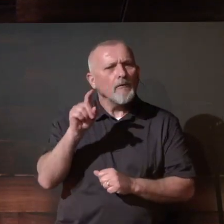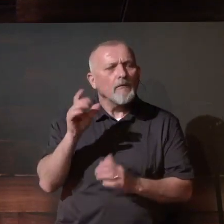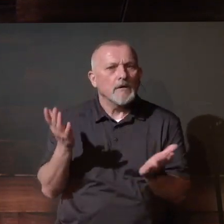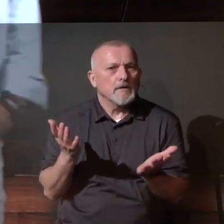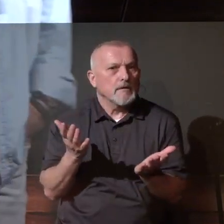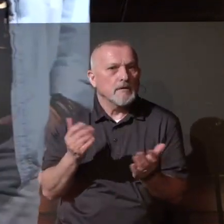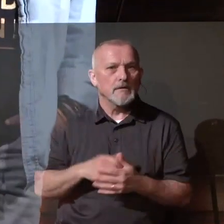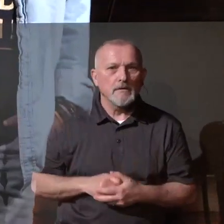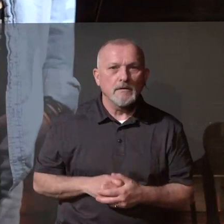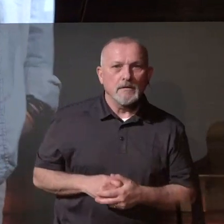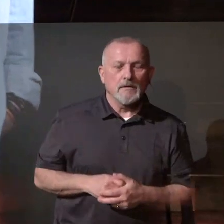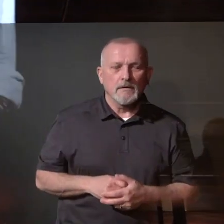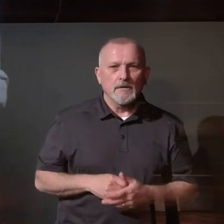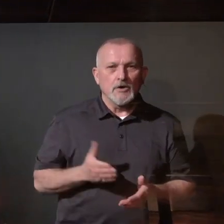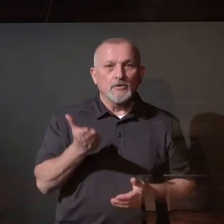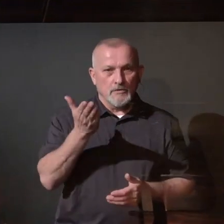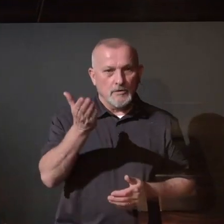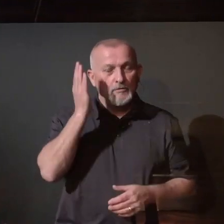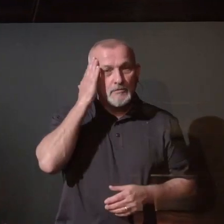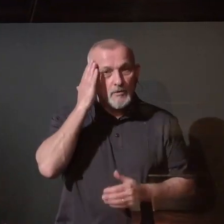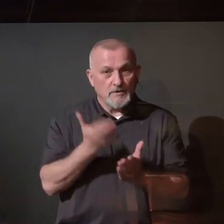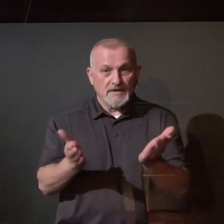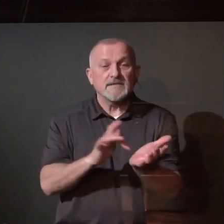Well, do you know what he says?